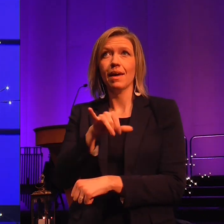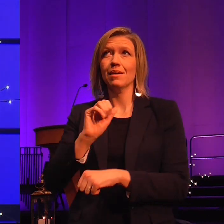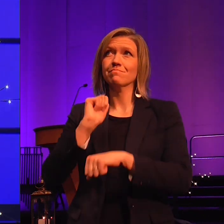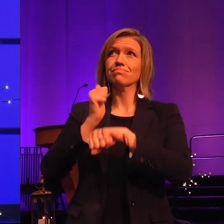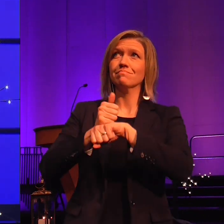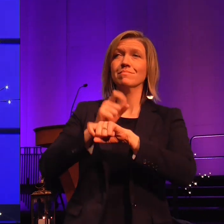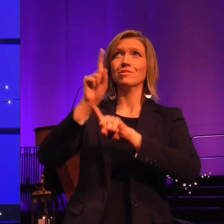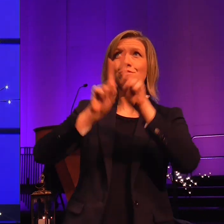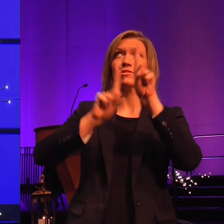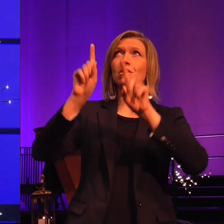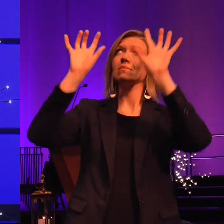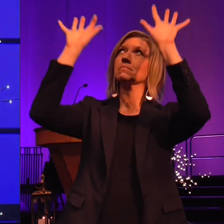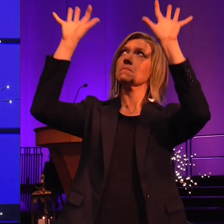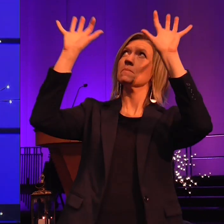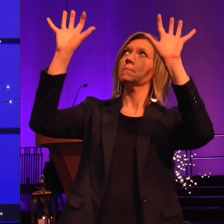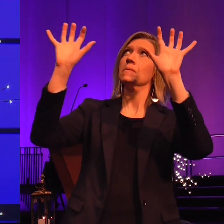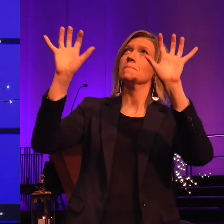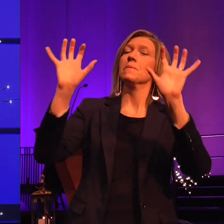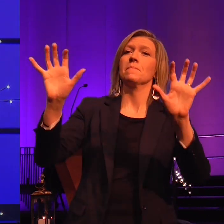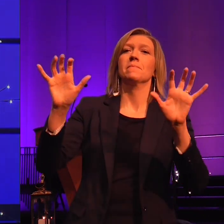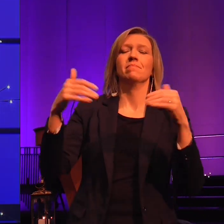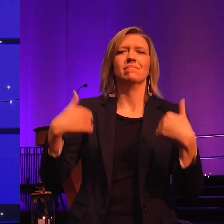the heavens,